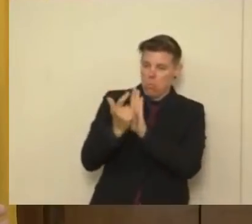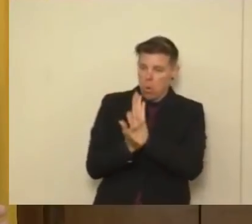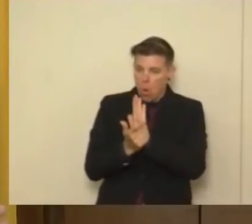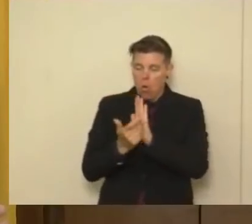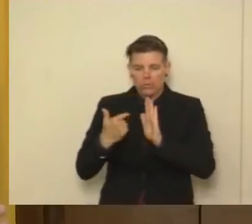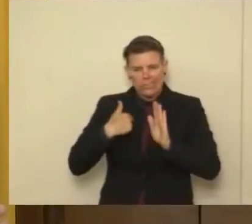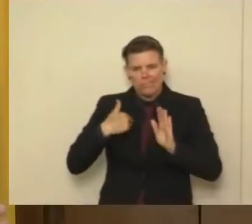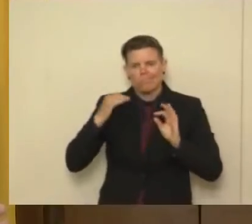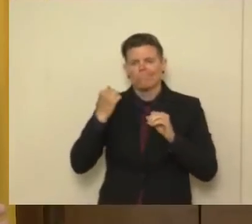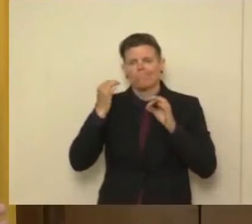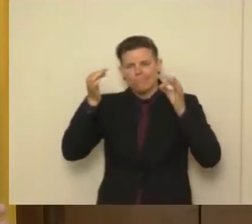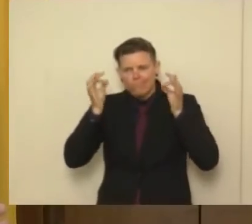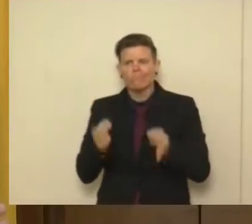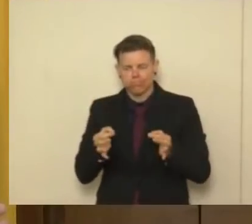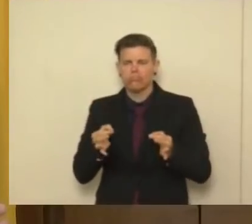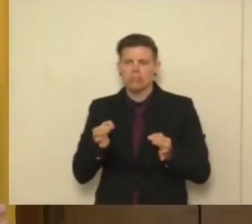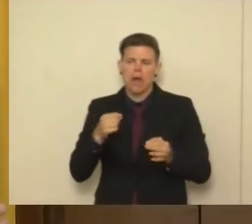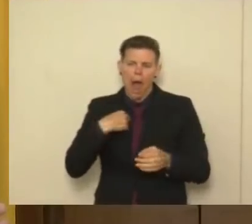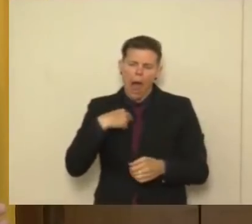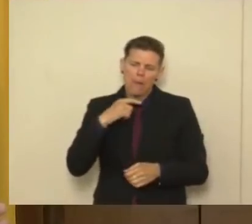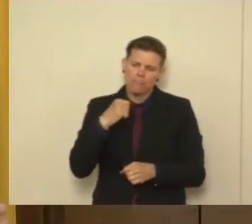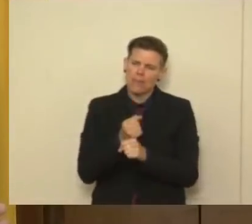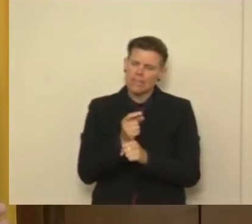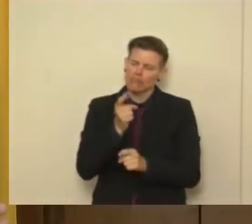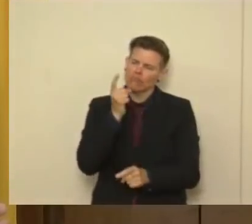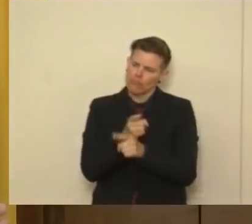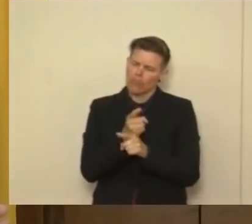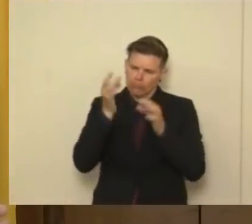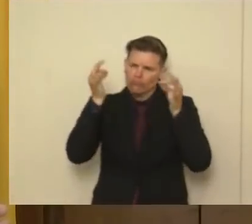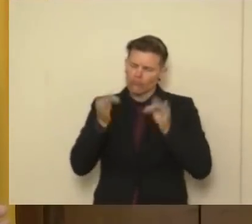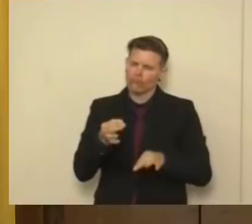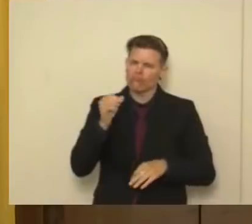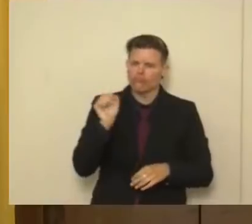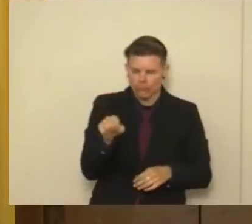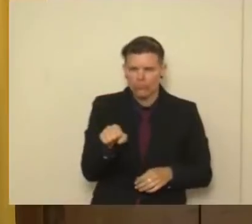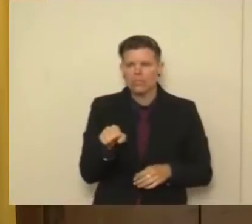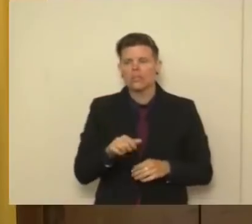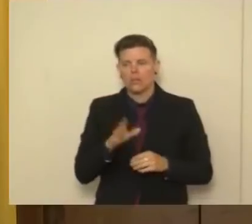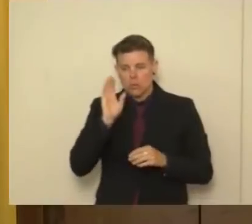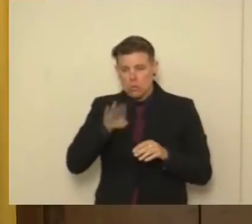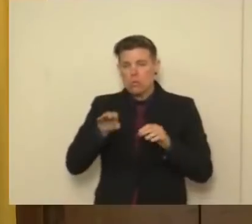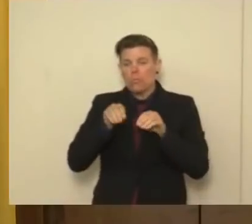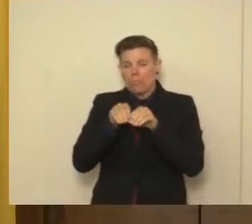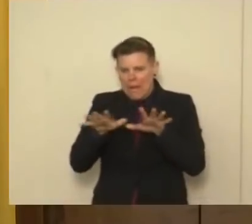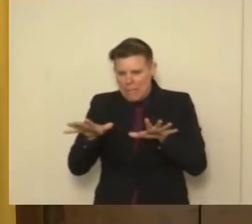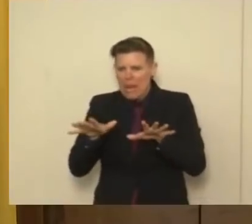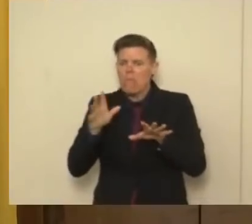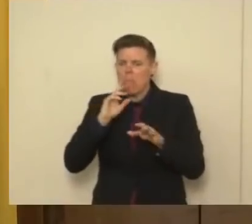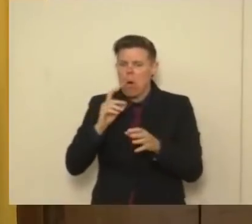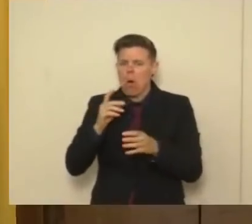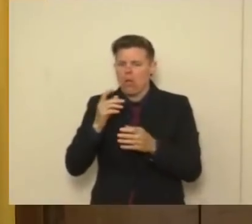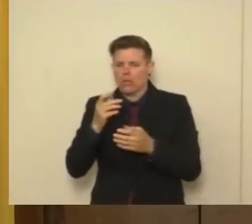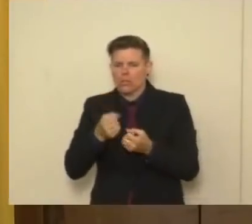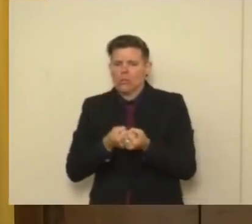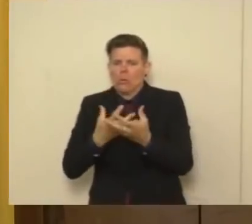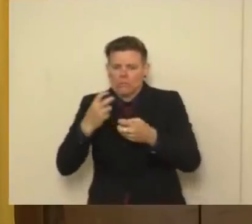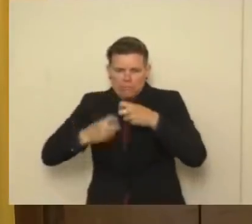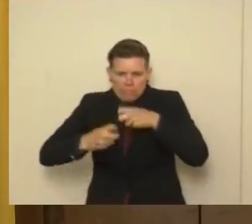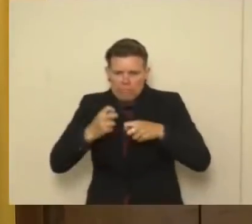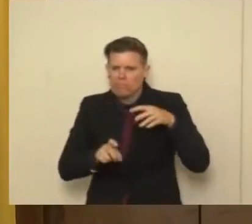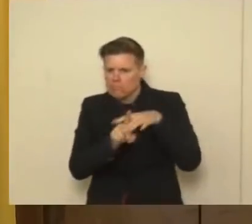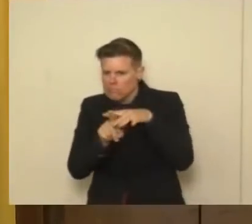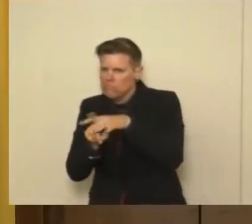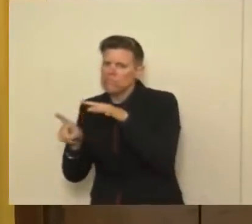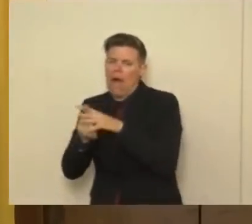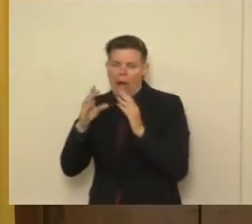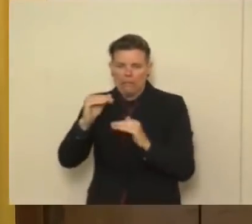wish that pandemics weren't particularly problematic in confined spaces? All of the above, and they are, which